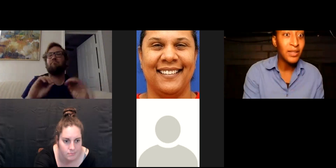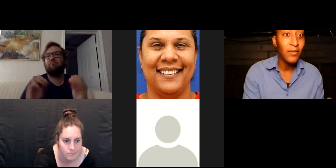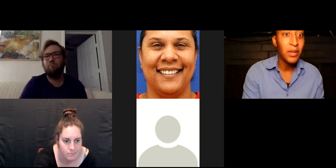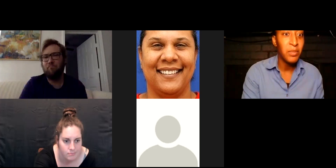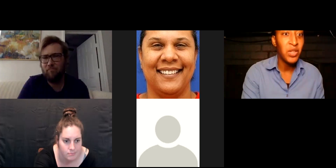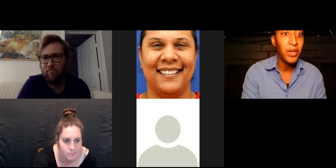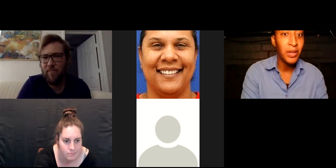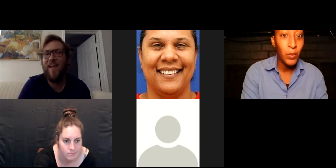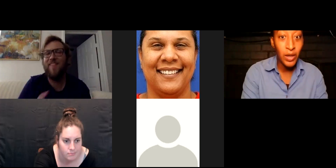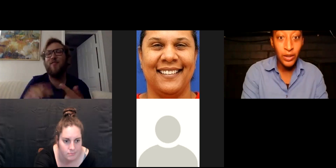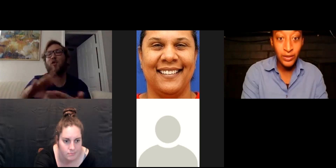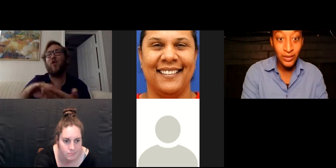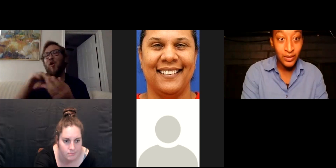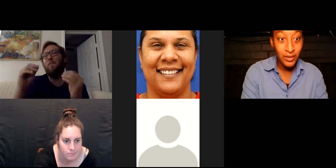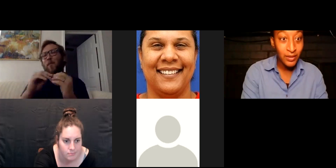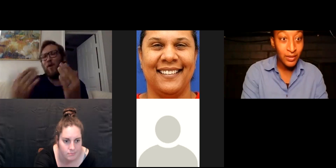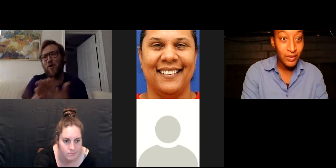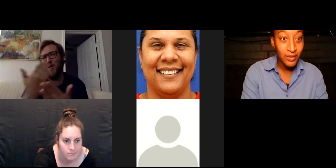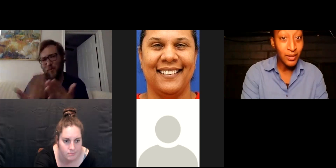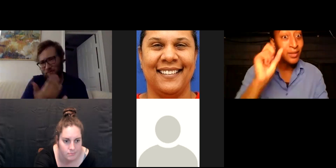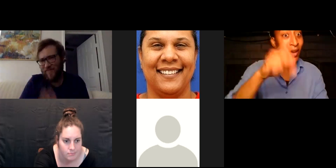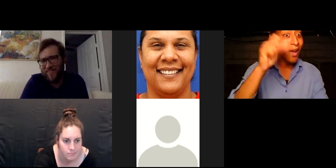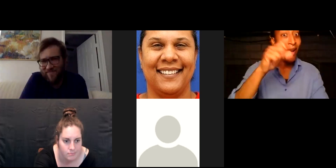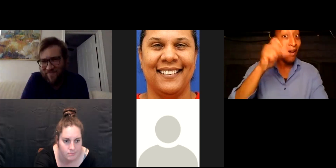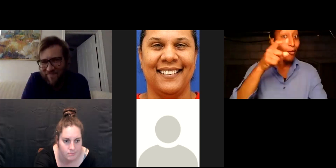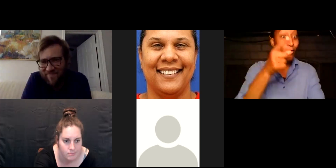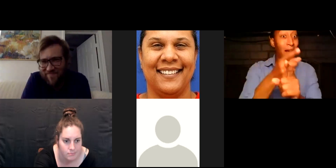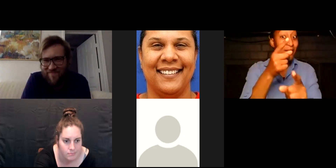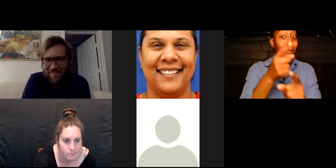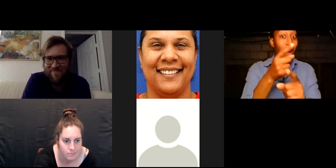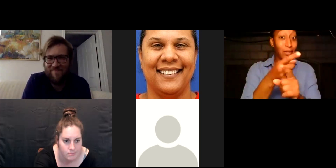So I'll definitely be doing homework. Oh yeah, because